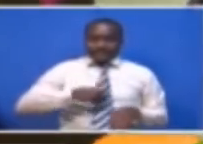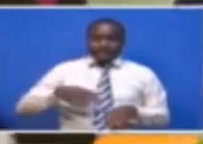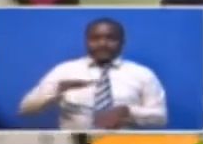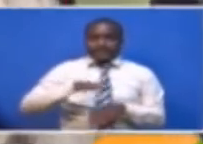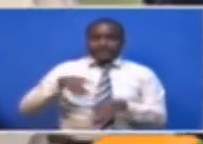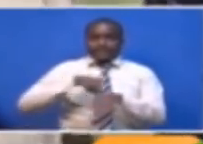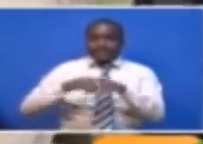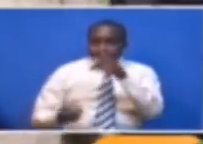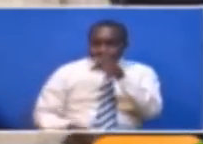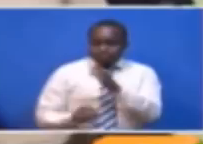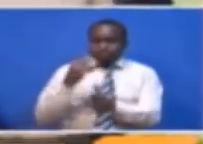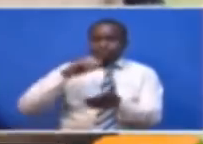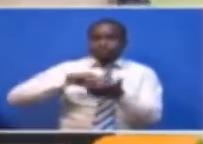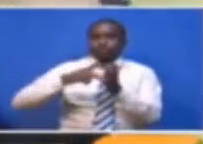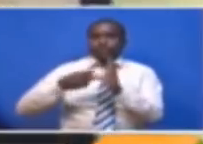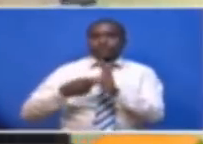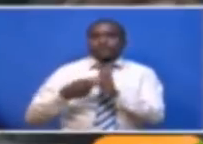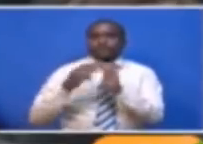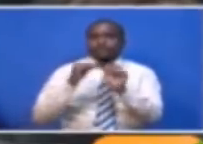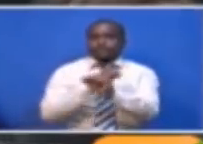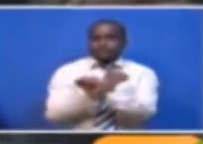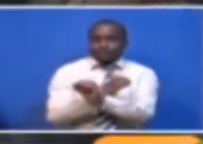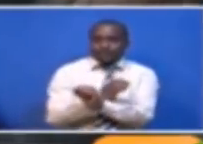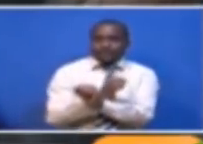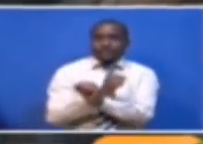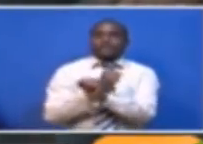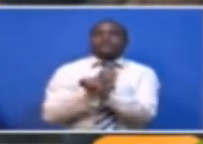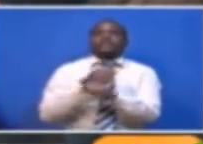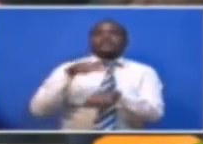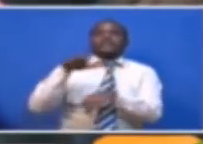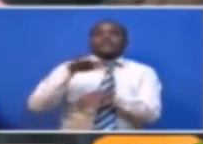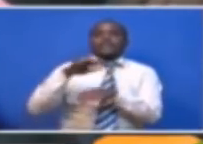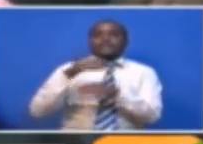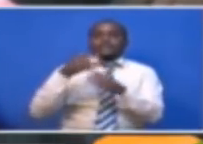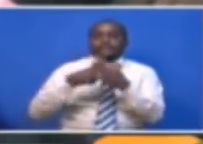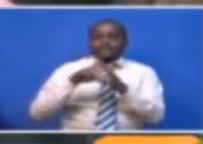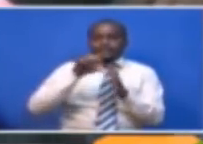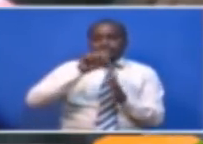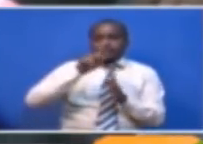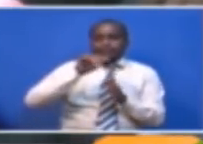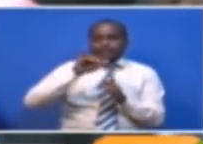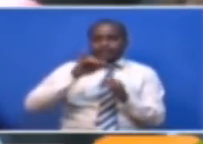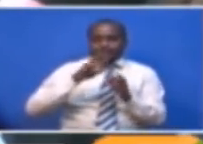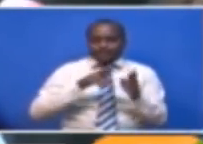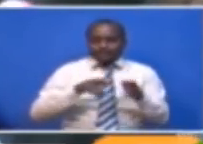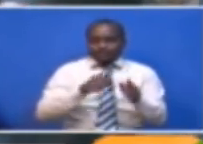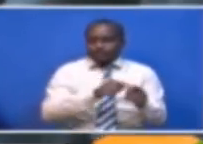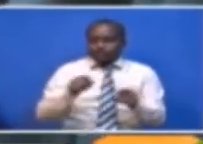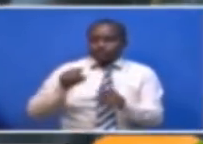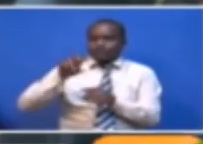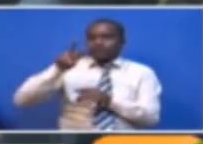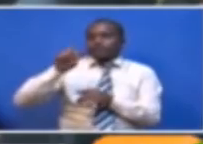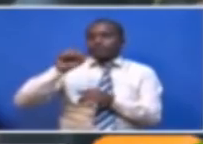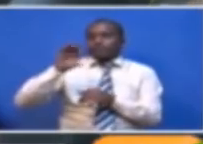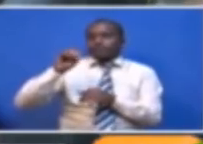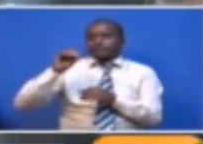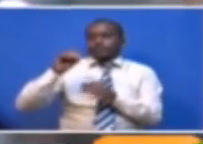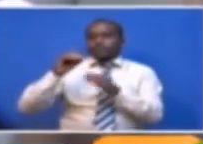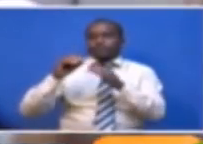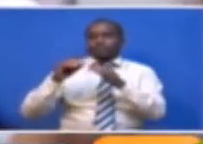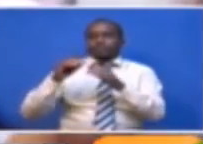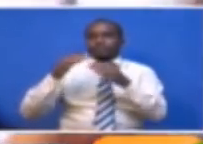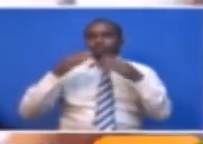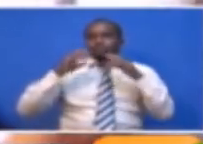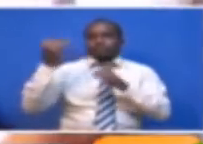to safeguard the waterfront, starting at the Sabaki River all the way to the Vasco da Gama pillar. Kilifi Governor Amason